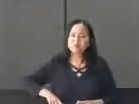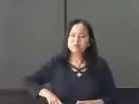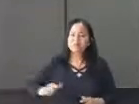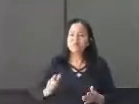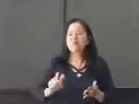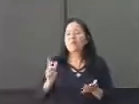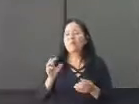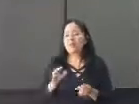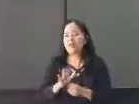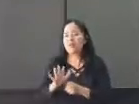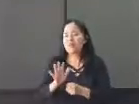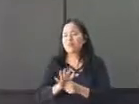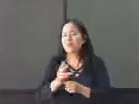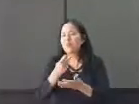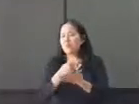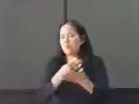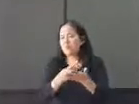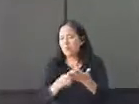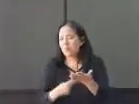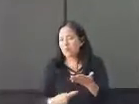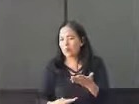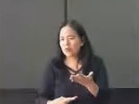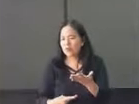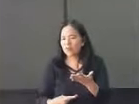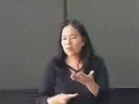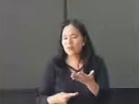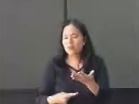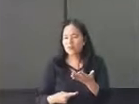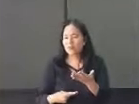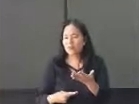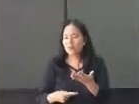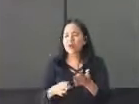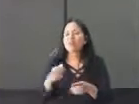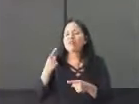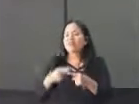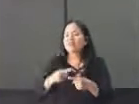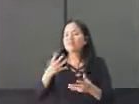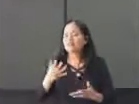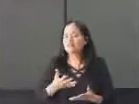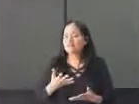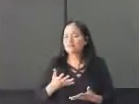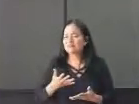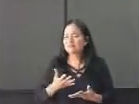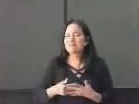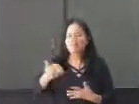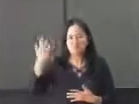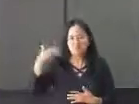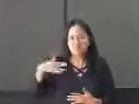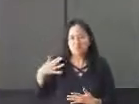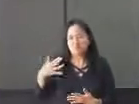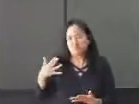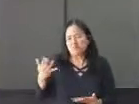a program. This program is